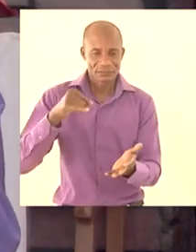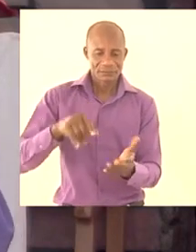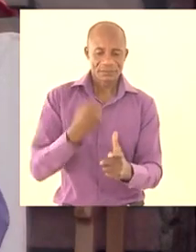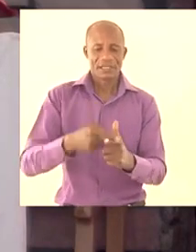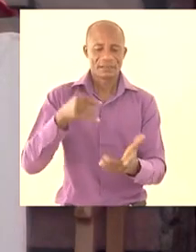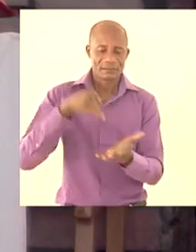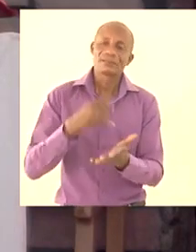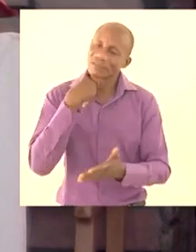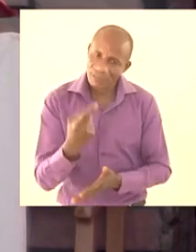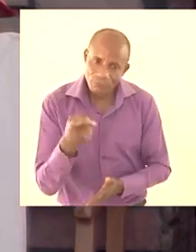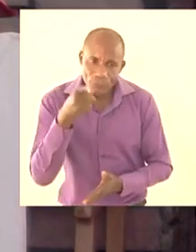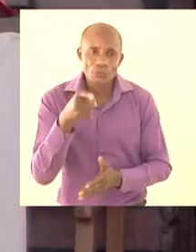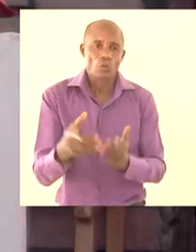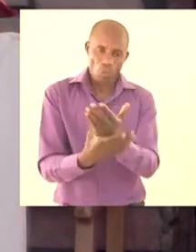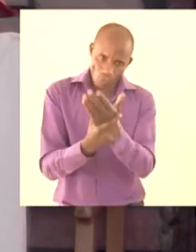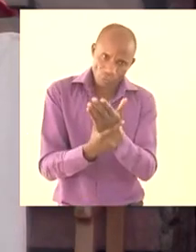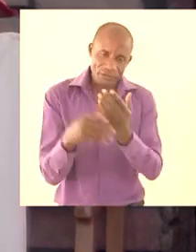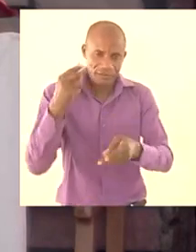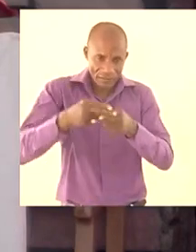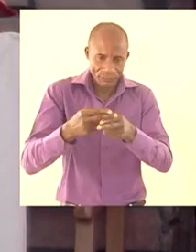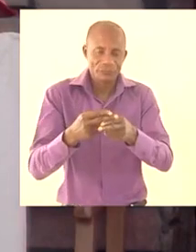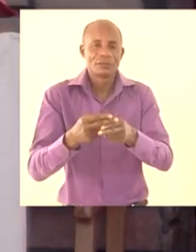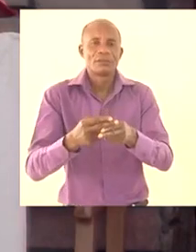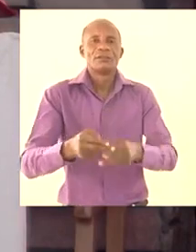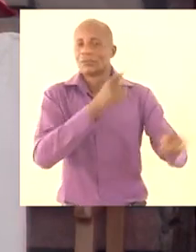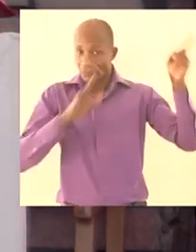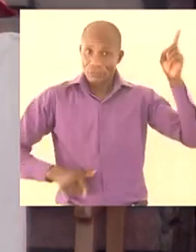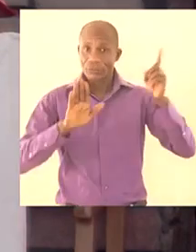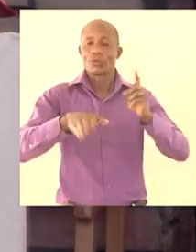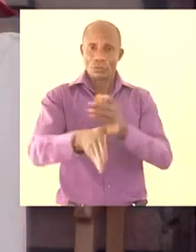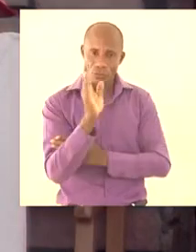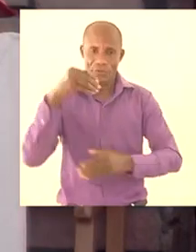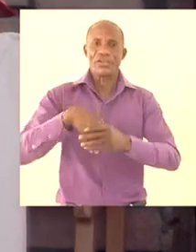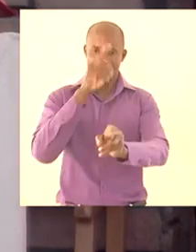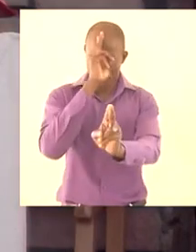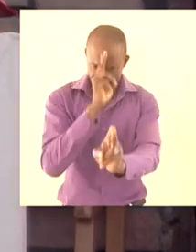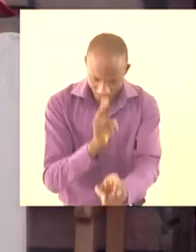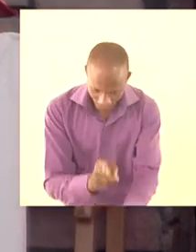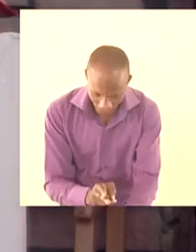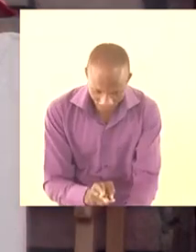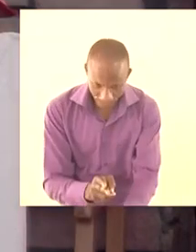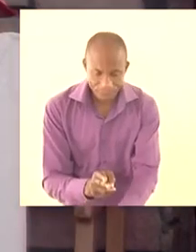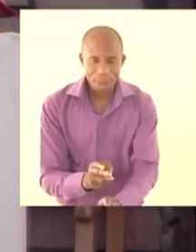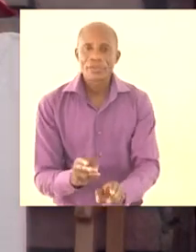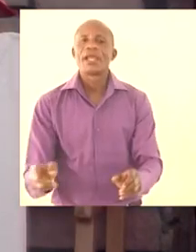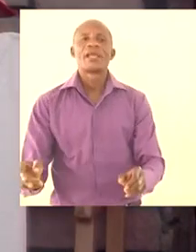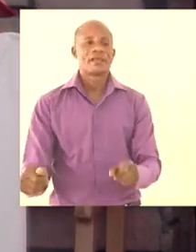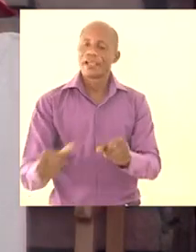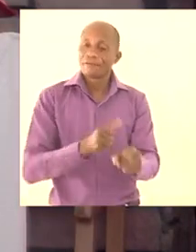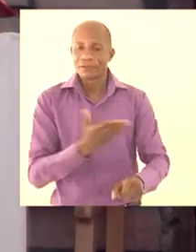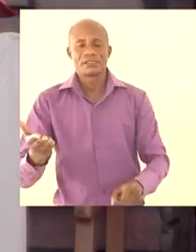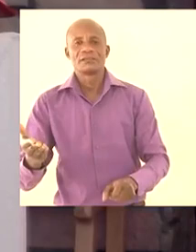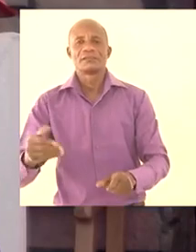you shall hold the name of the Lord your God in honor, in reverence. And everything associated with the name of the